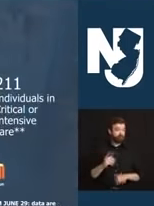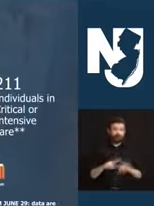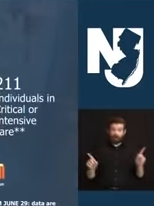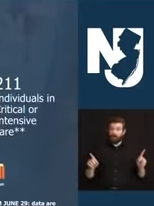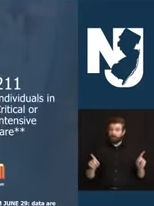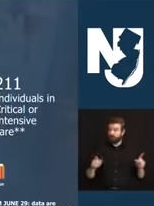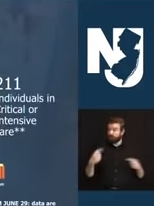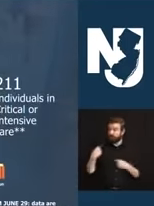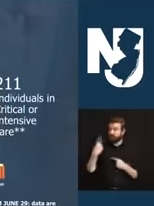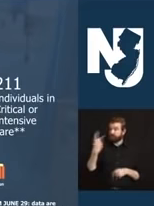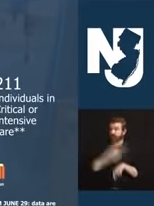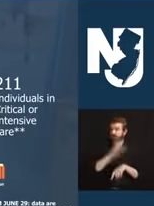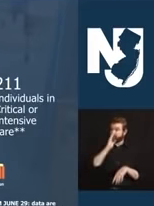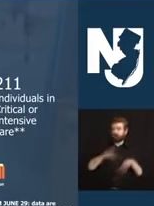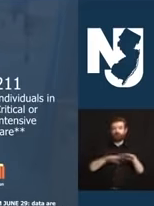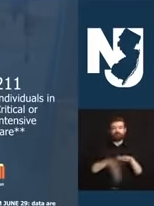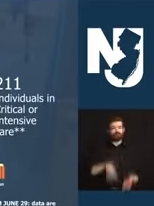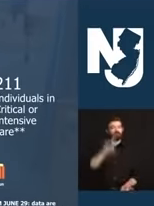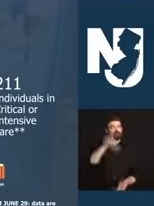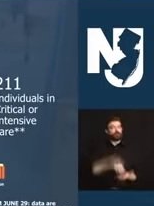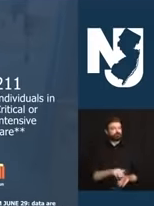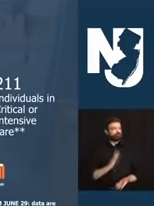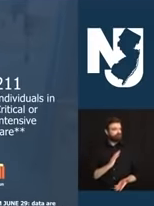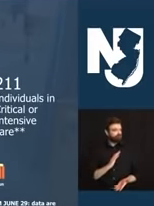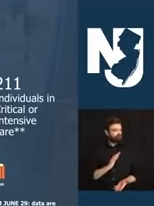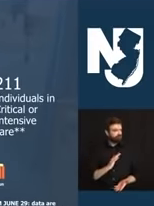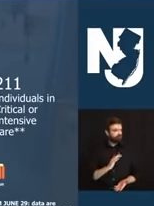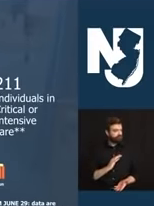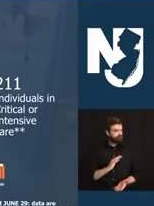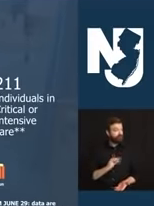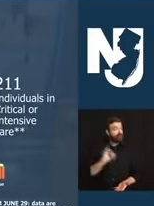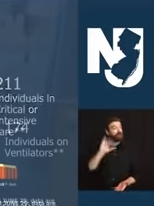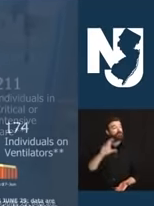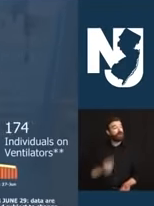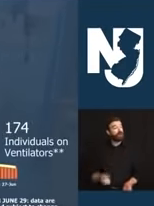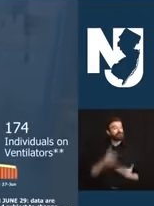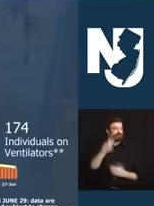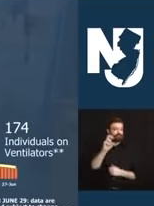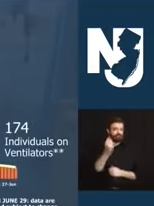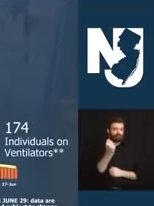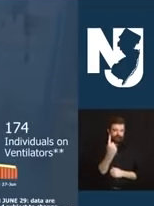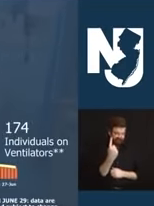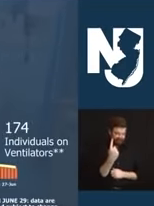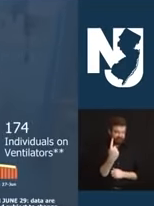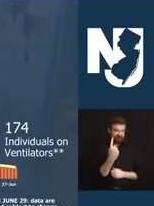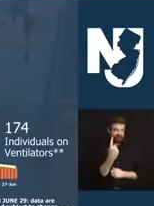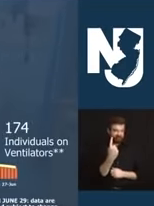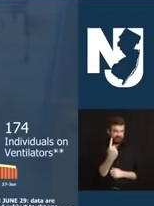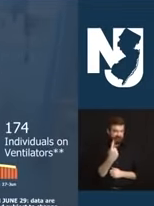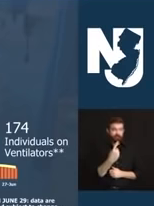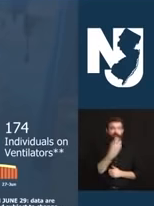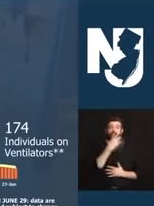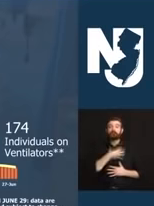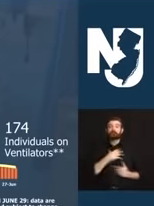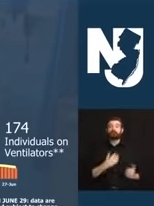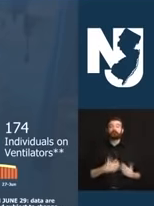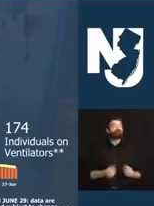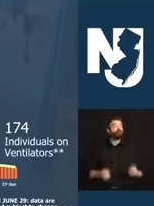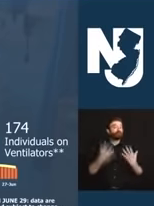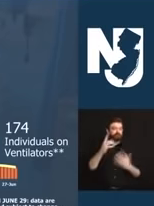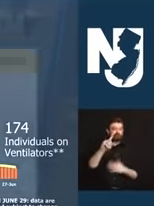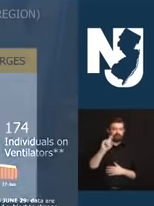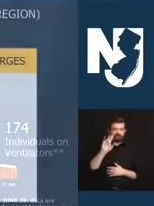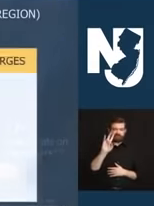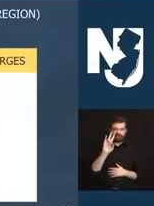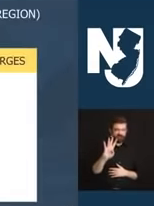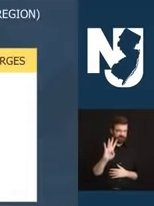patients requiring critical care, however, decreased to 211, and the number of ventilators in use also decreased again to